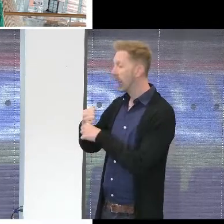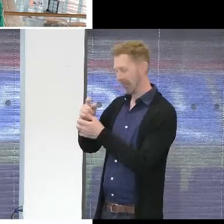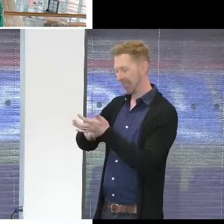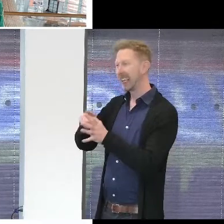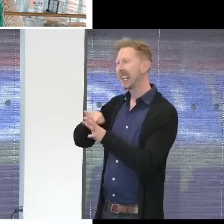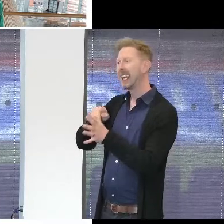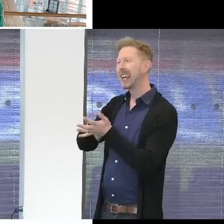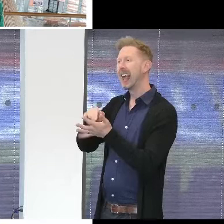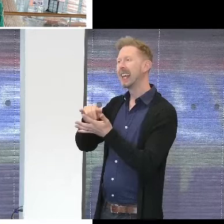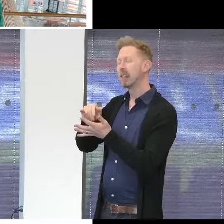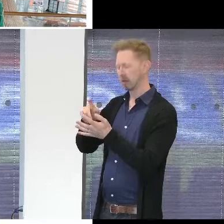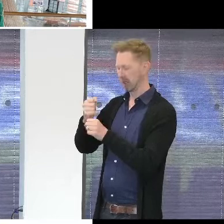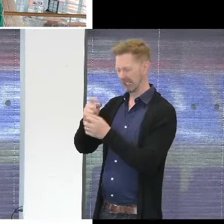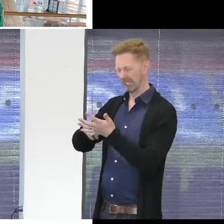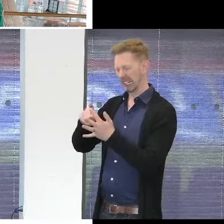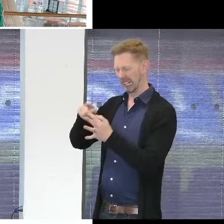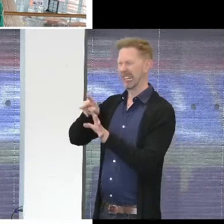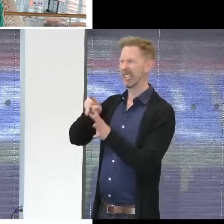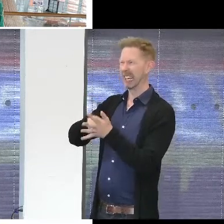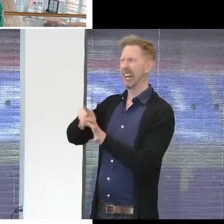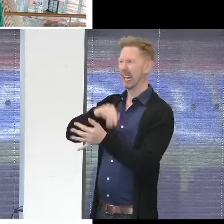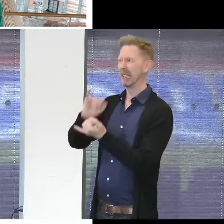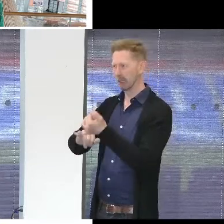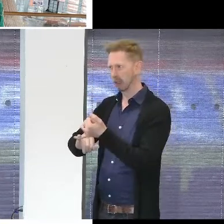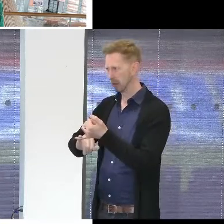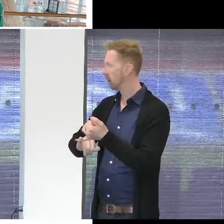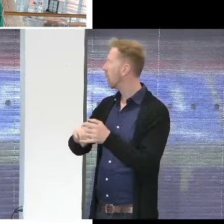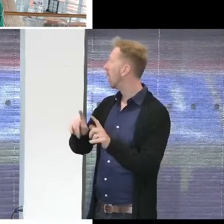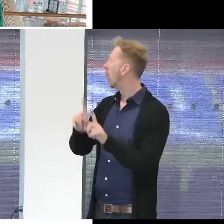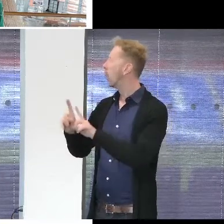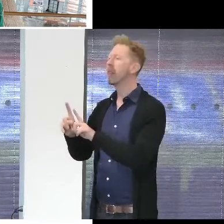our mentees last year, with her mentor, Helen Fachan, the Plaid Cymru MS.